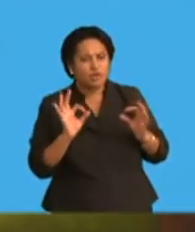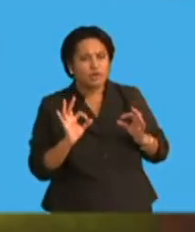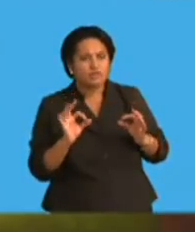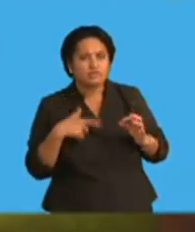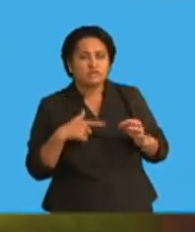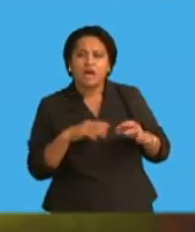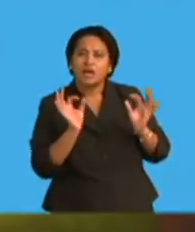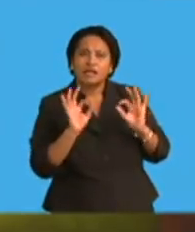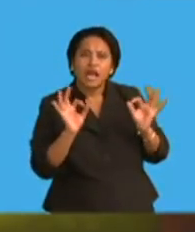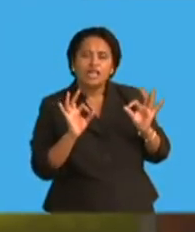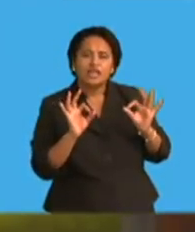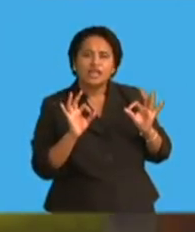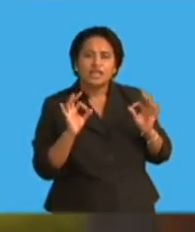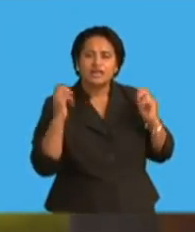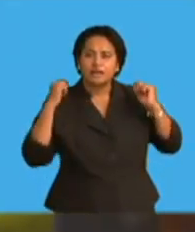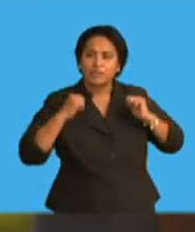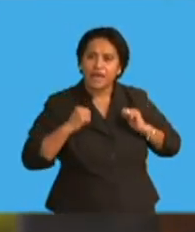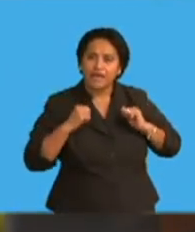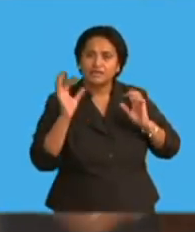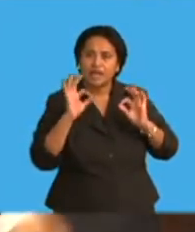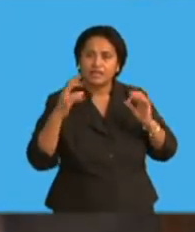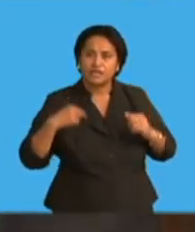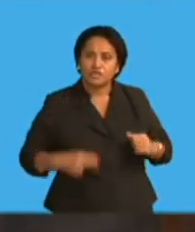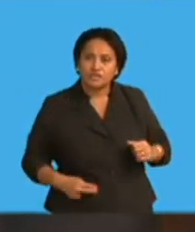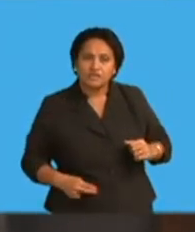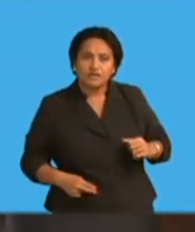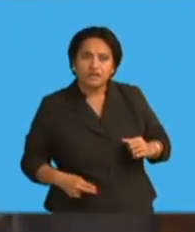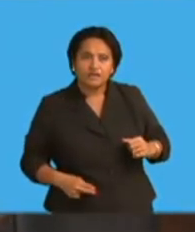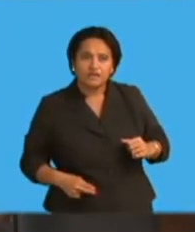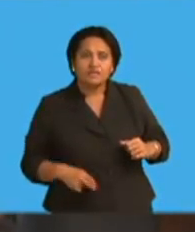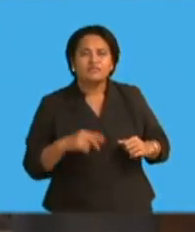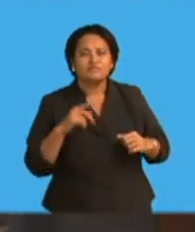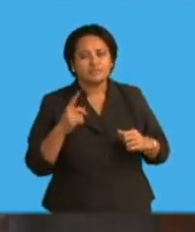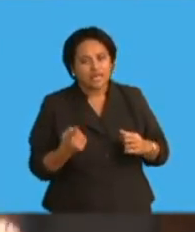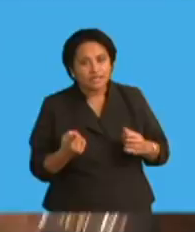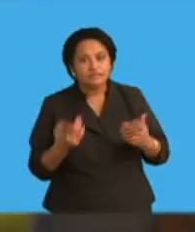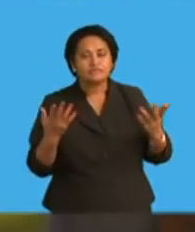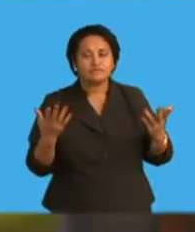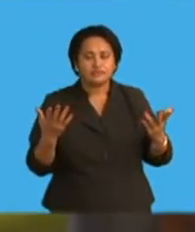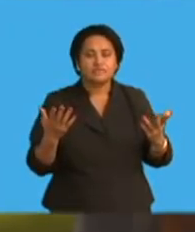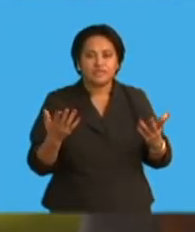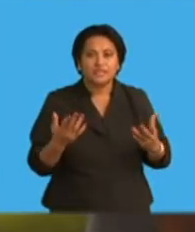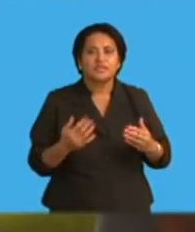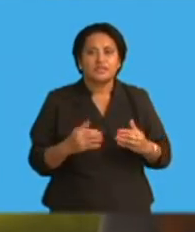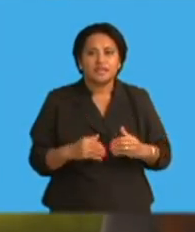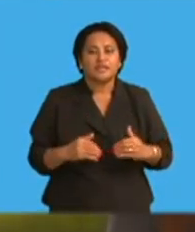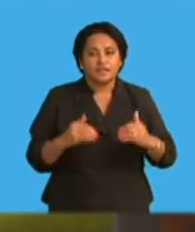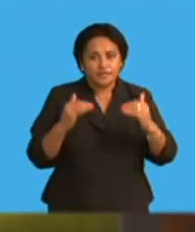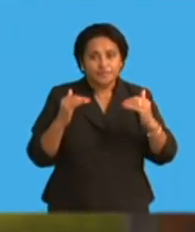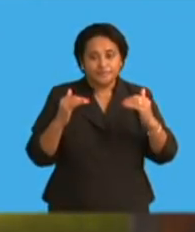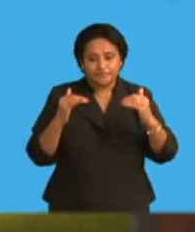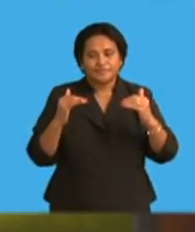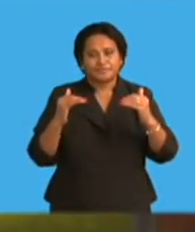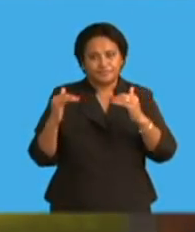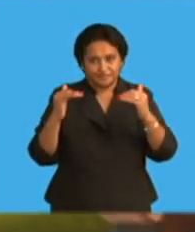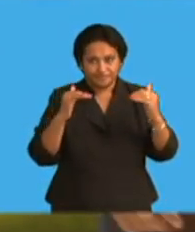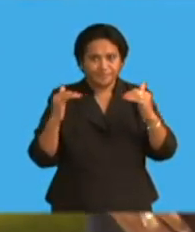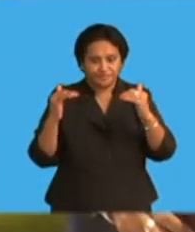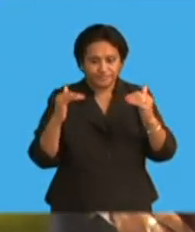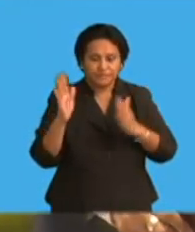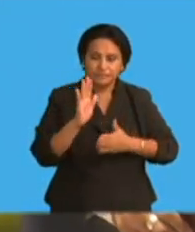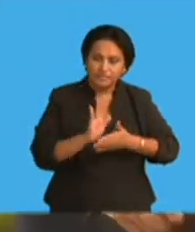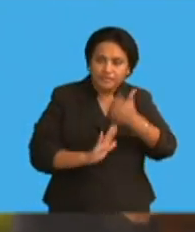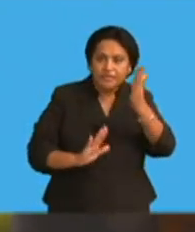school because we're paying for them. But inequality, Madam Speaker, again independent third parties The Gini coefficient shows 2008-2009